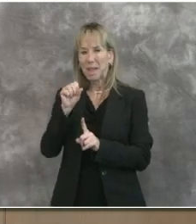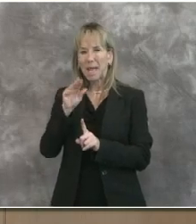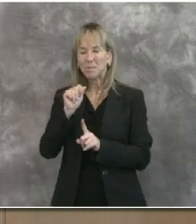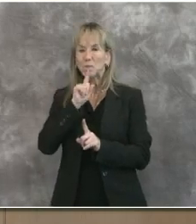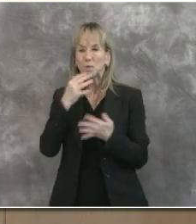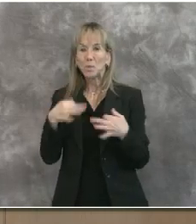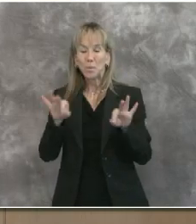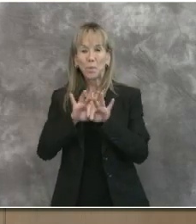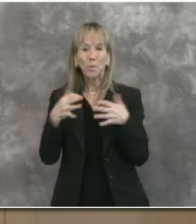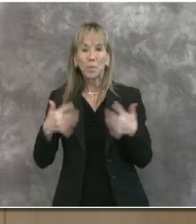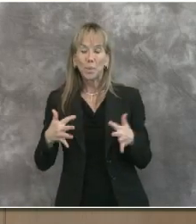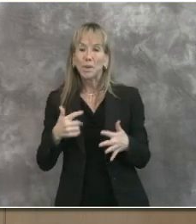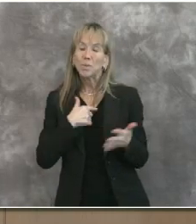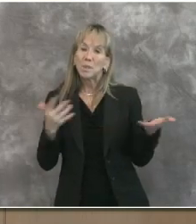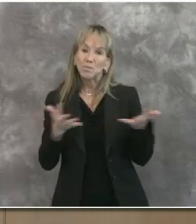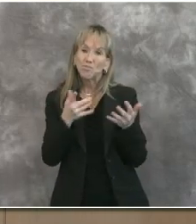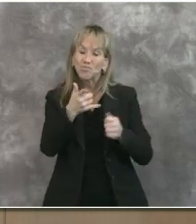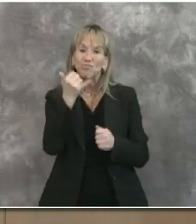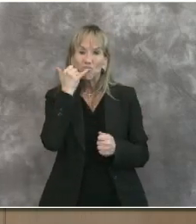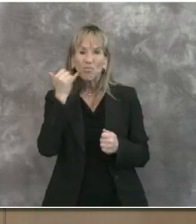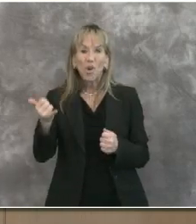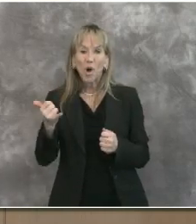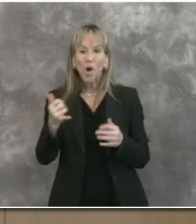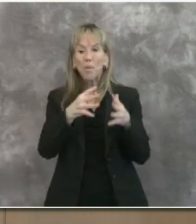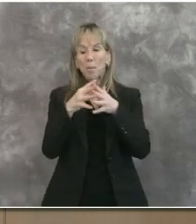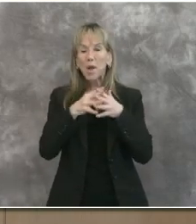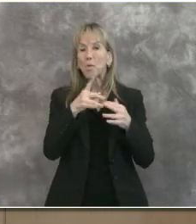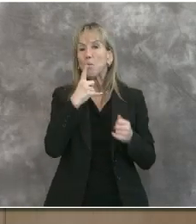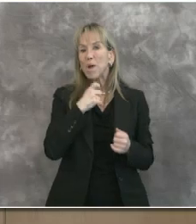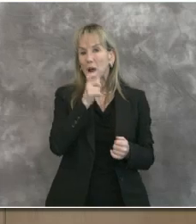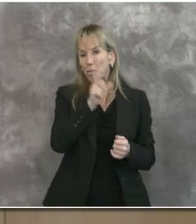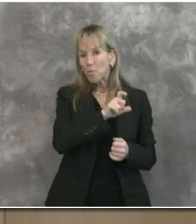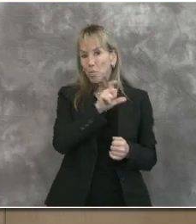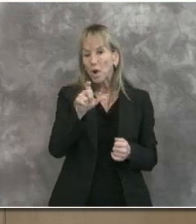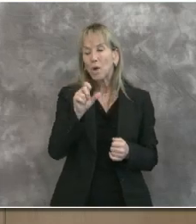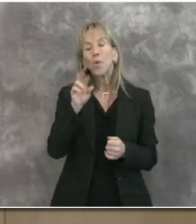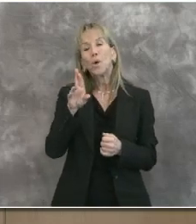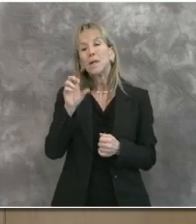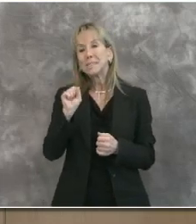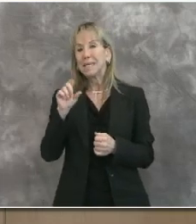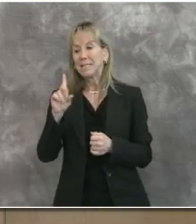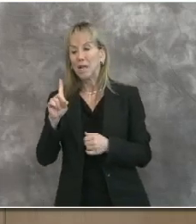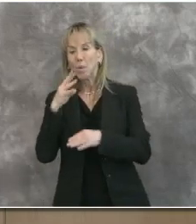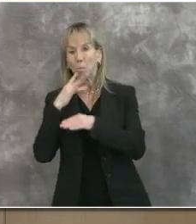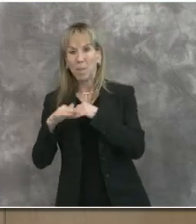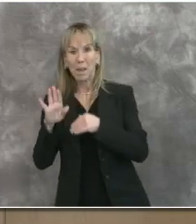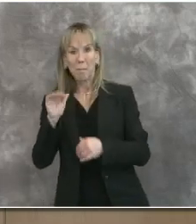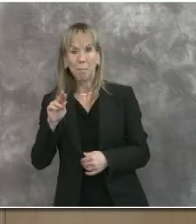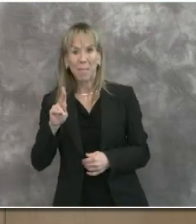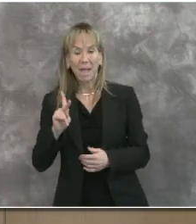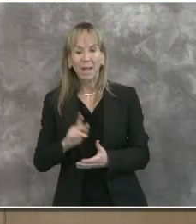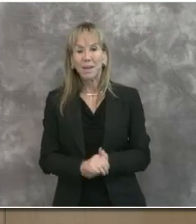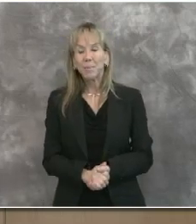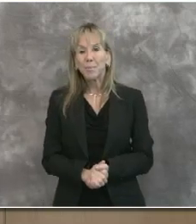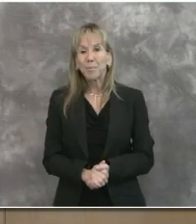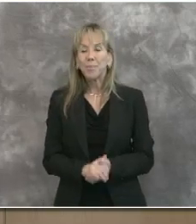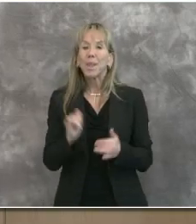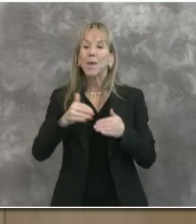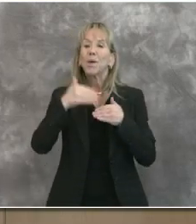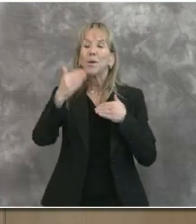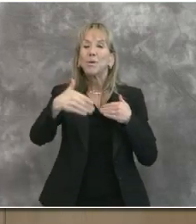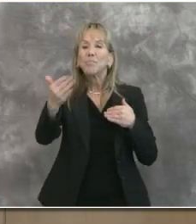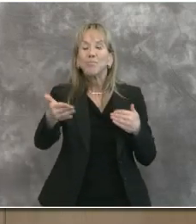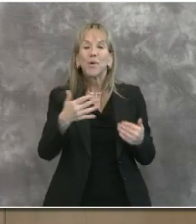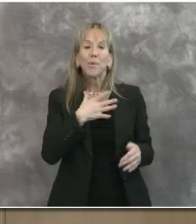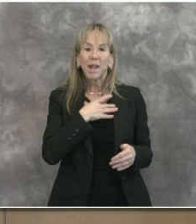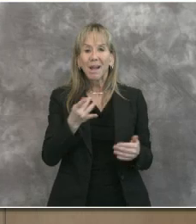if you're so inclined, we encourage you to call the American Red Cross or the San Diego Blood Bank. As we do from time to time, we like to